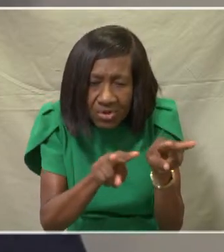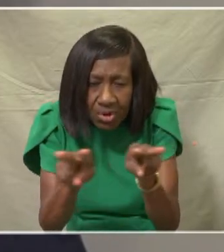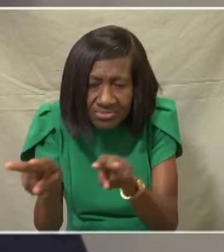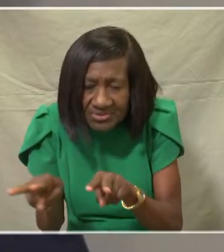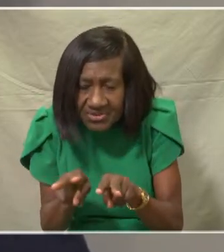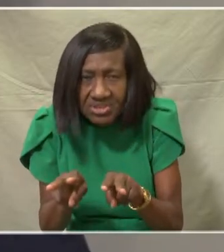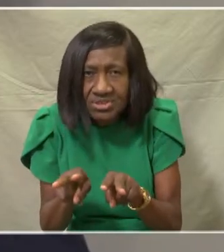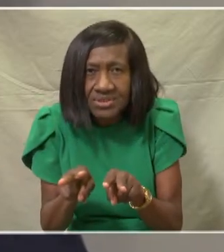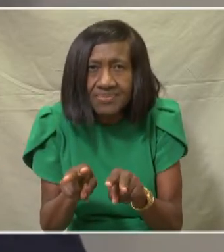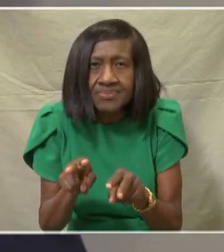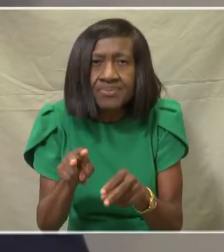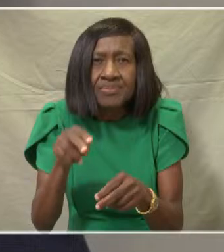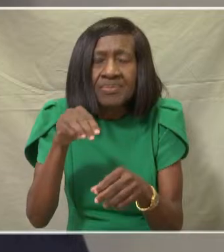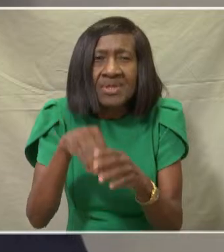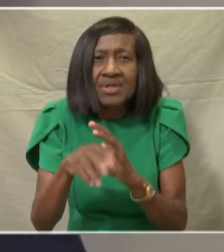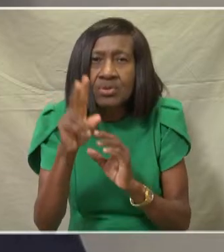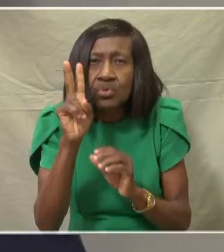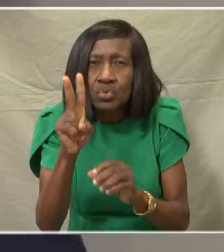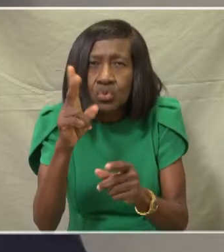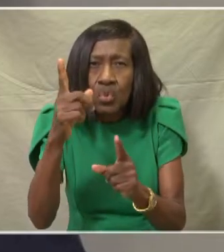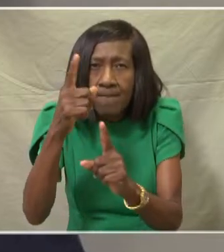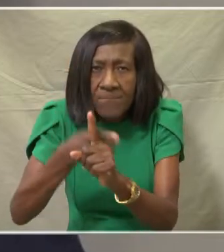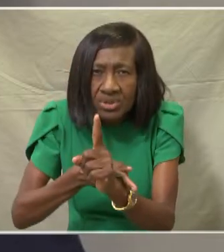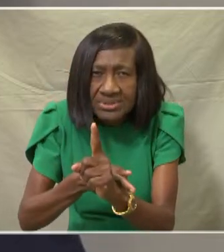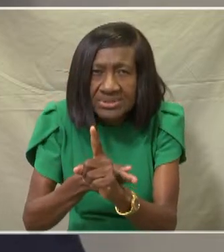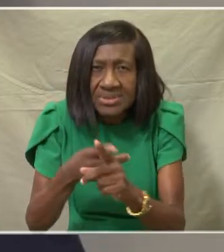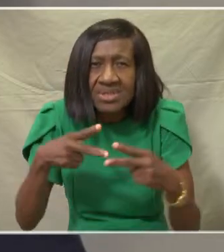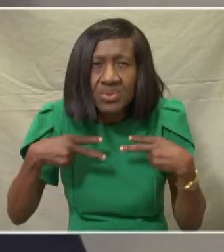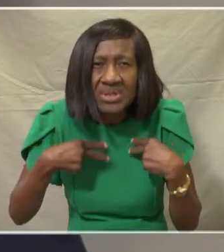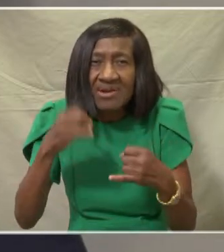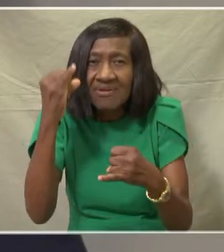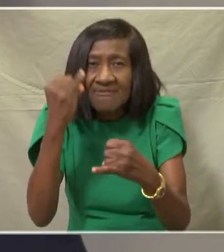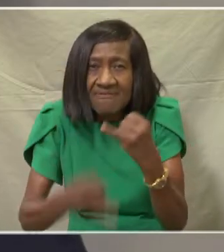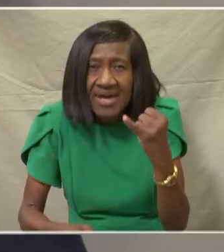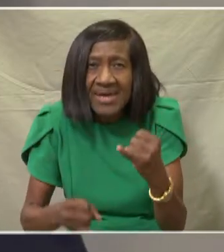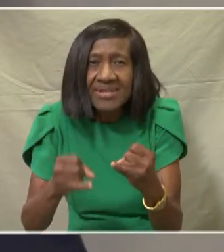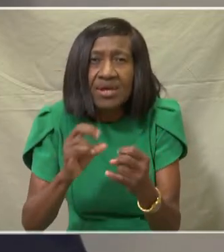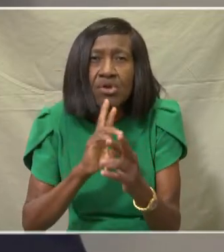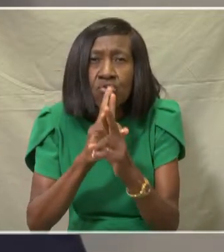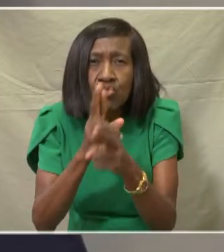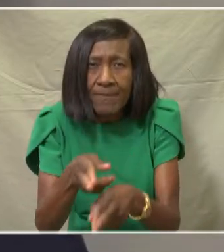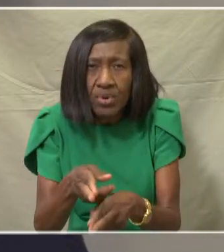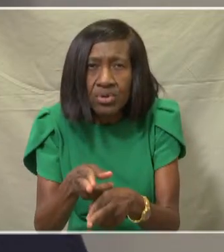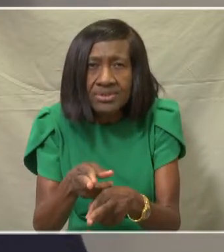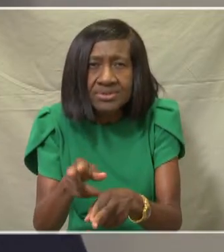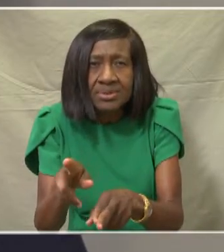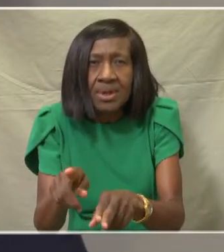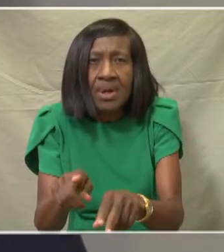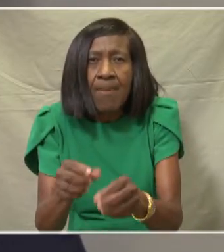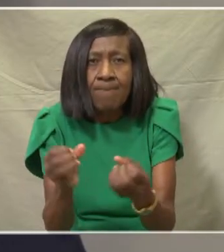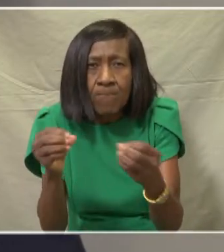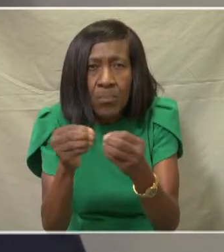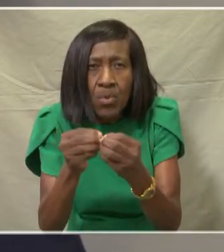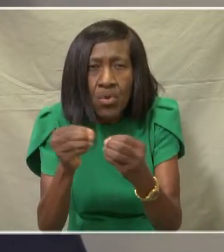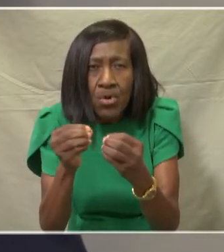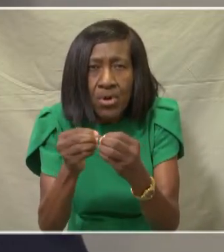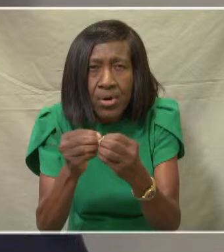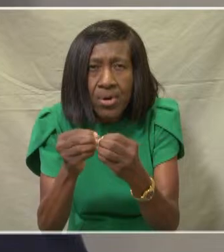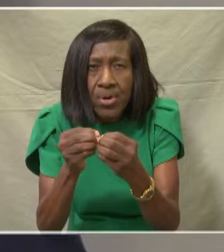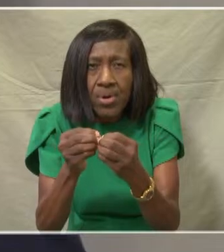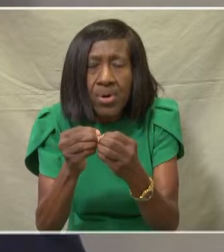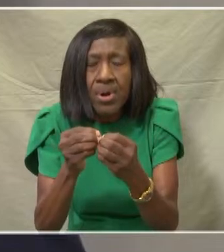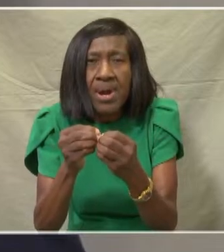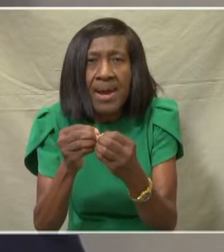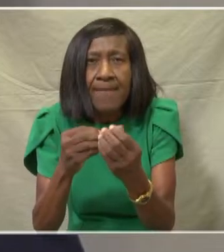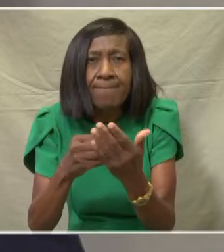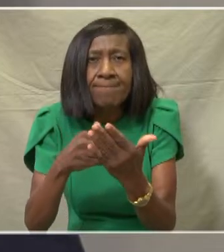Secondly, within 2 months, we will produce a final report. This will be a longer document, allowing us to reflect and consider